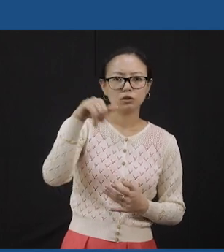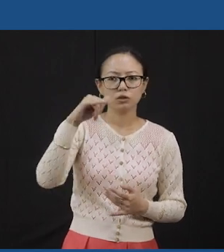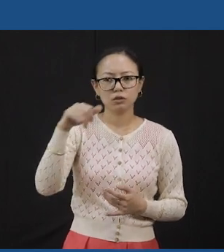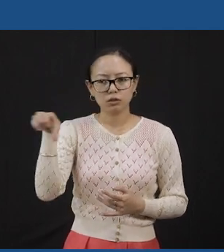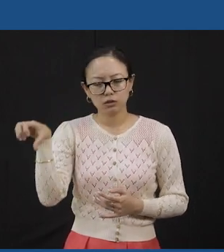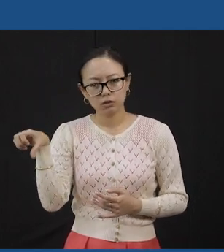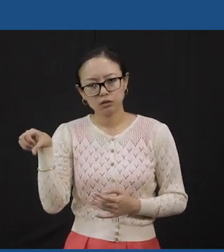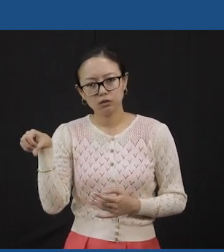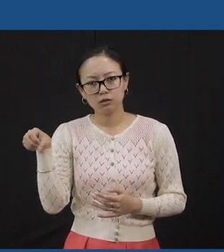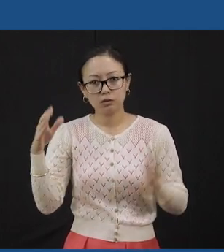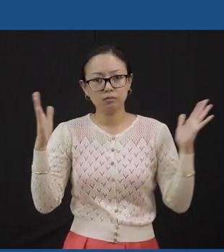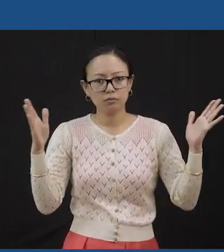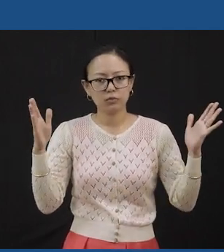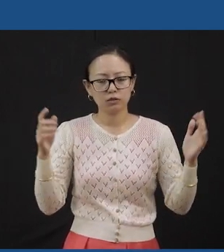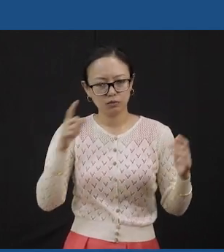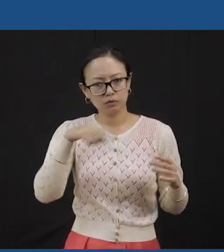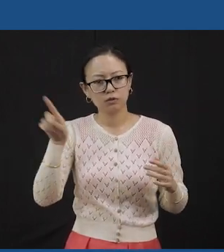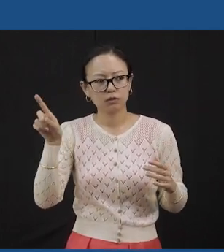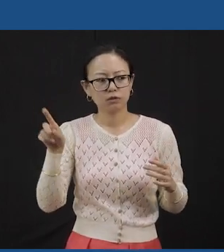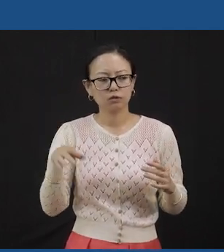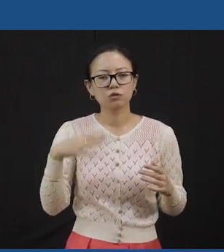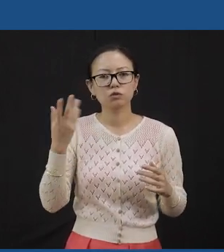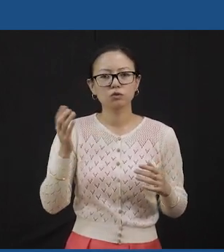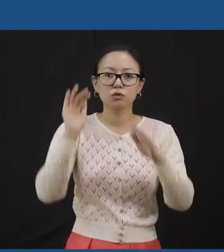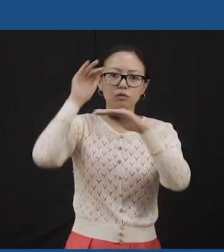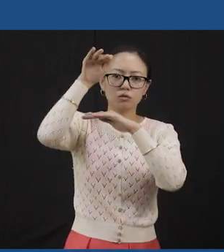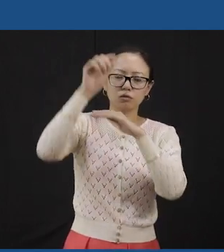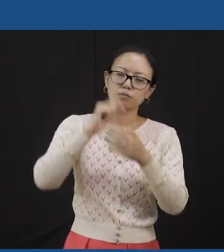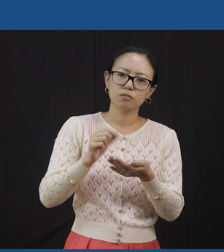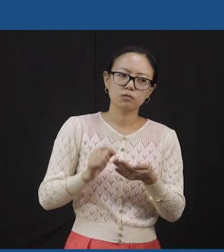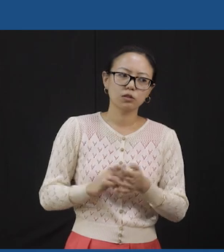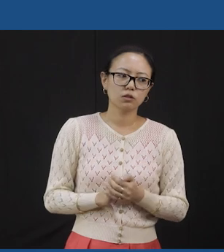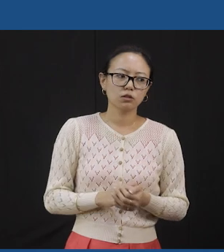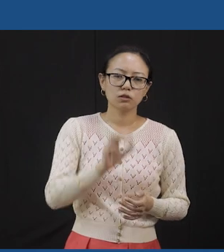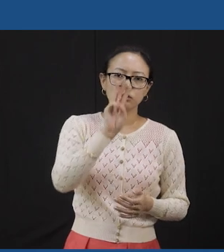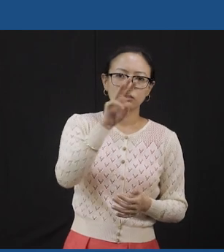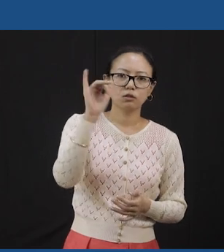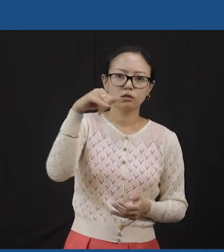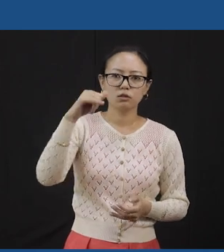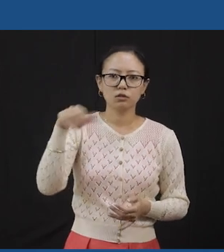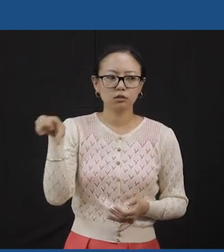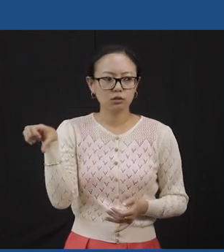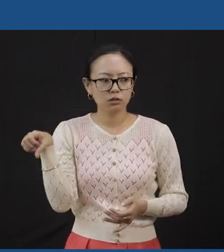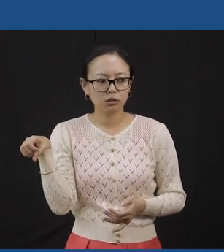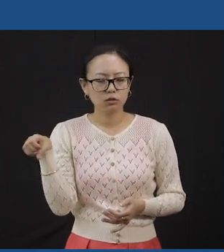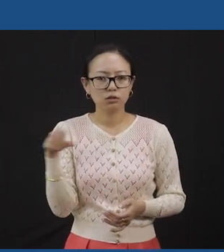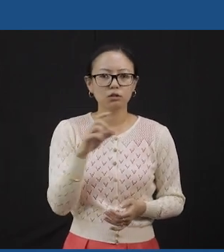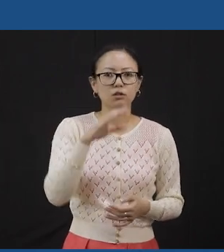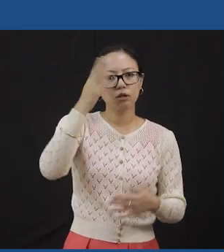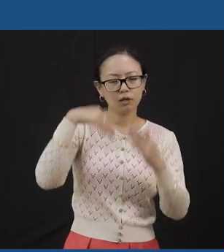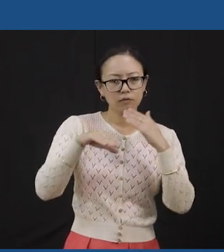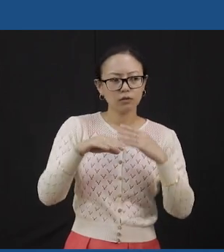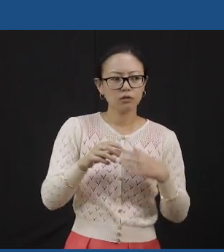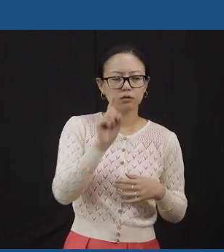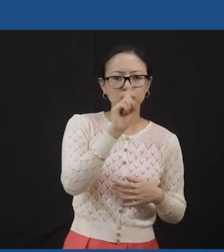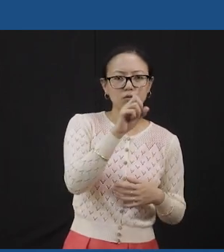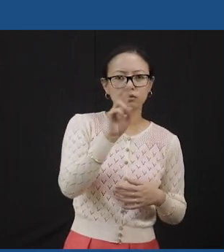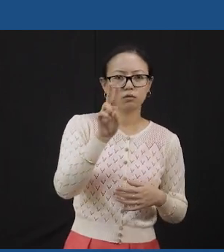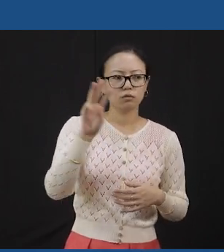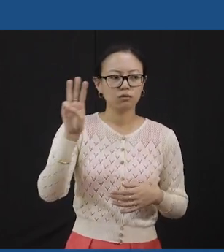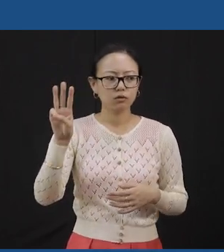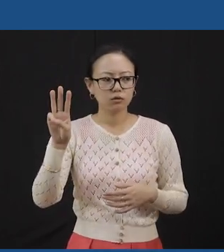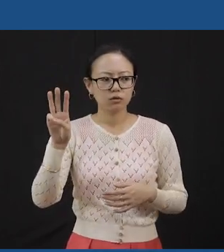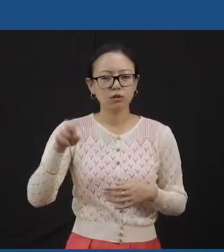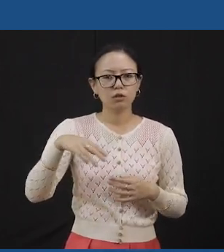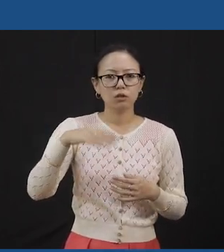3, 2, 1, 6, 5, 4, and 2.